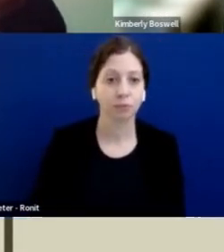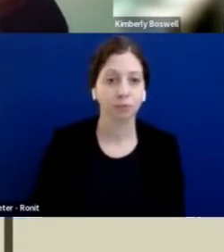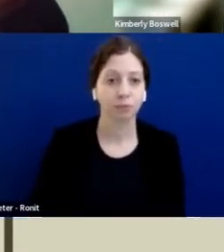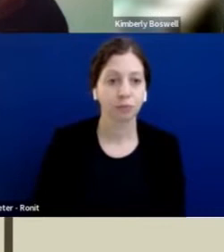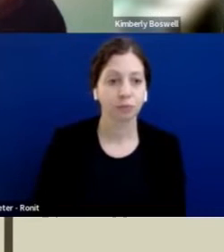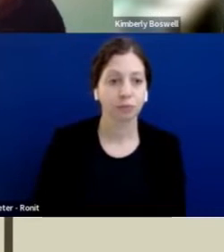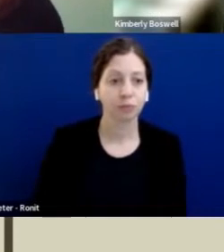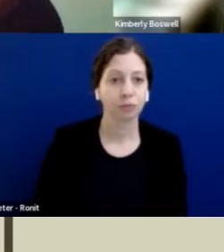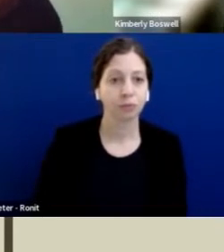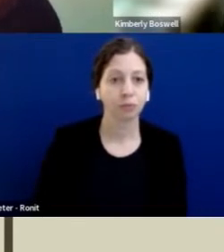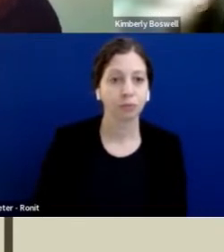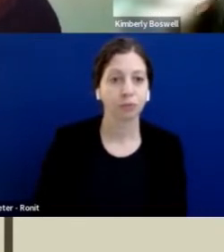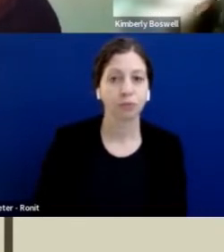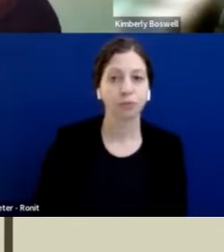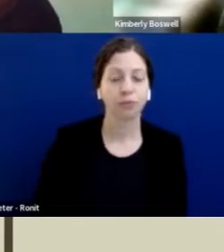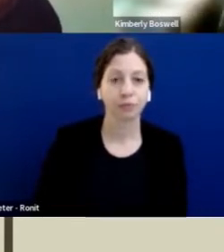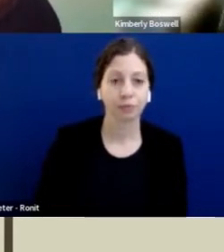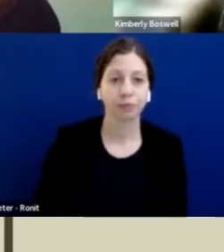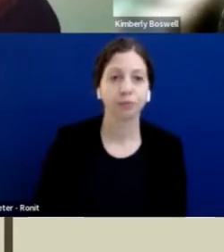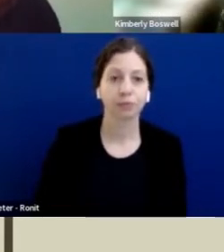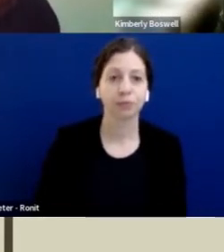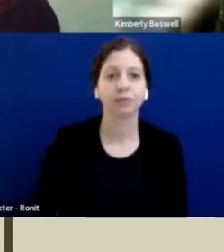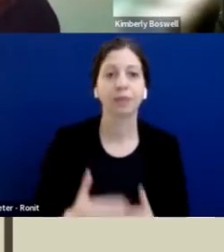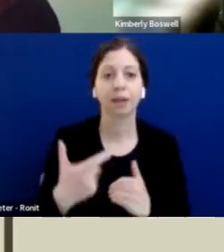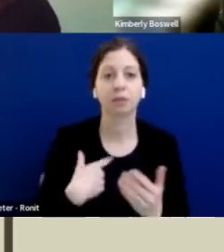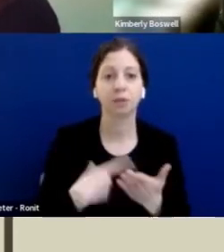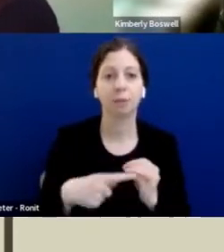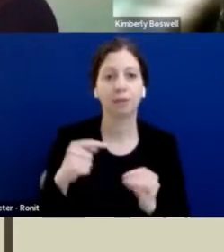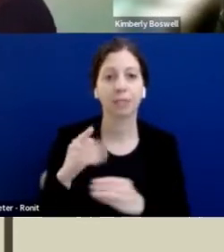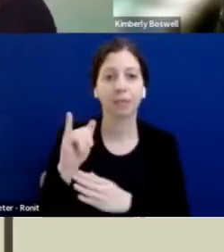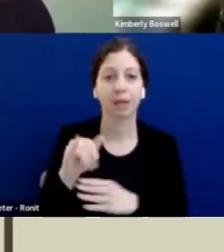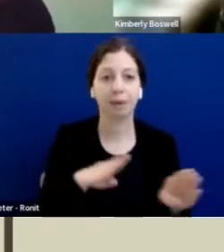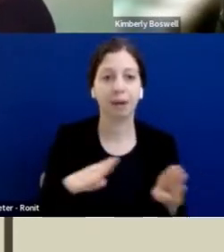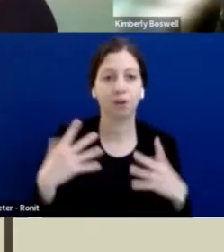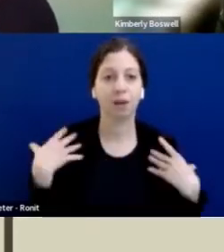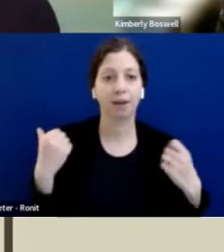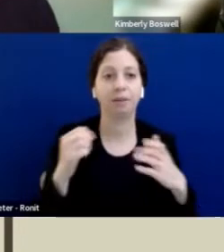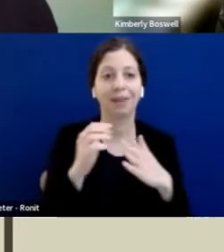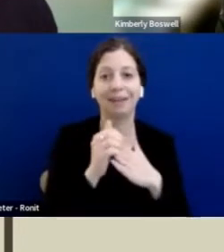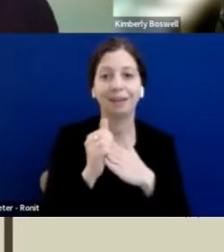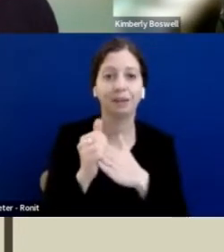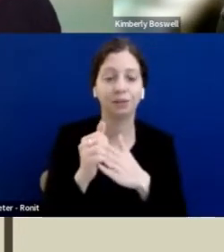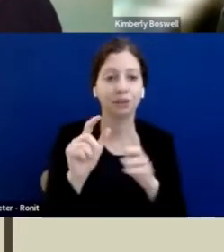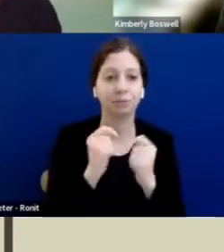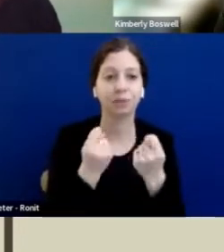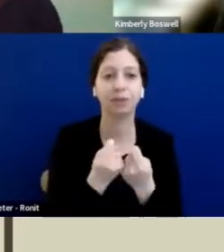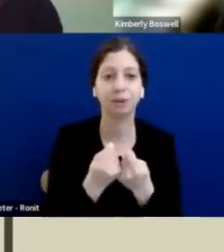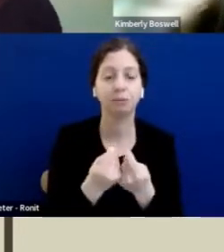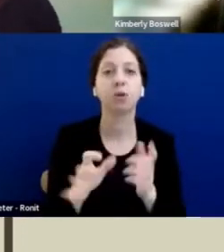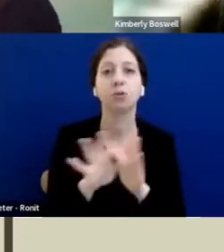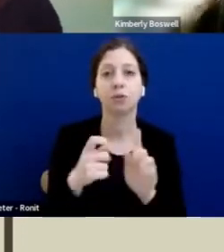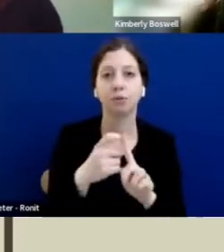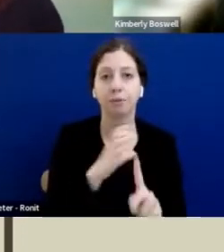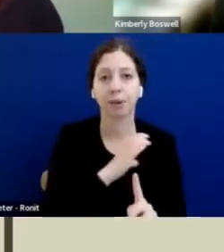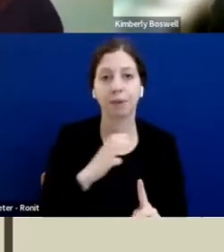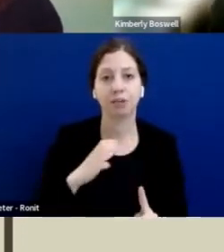So I'll jump in and talk a little bit about next, the TBI and Behavioral Health Leadership Team. This was chosen by the Commissioner of Mental